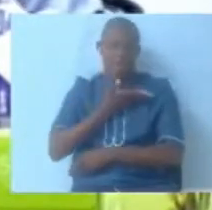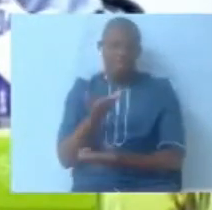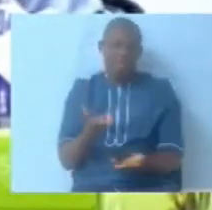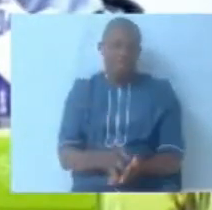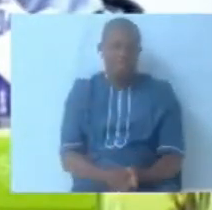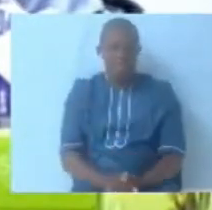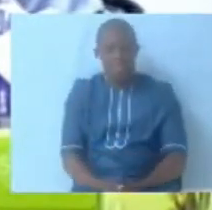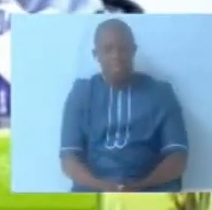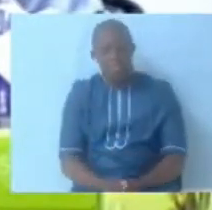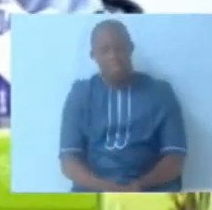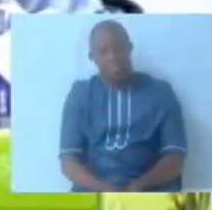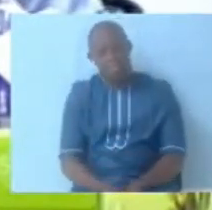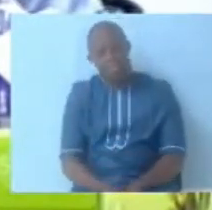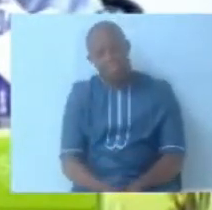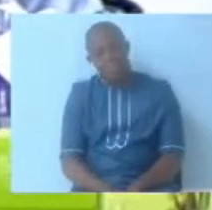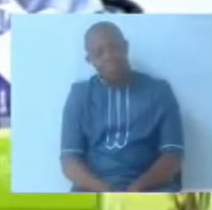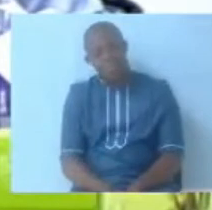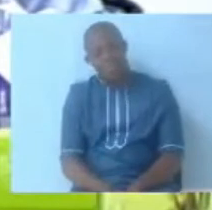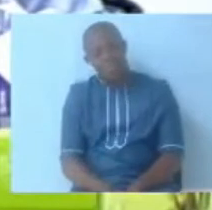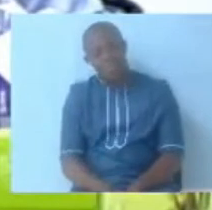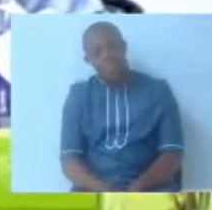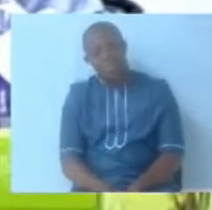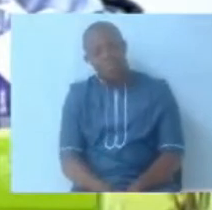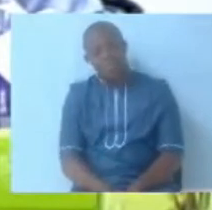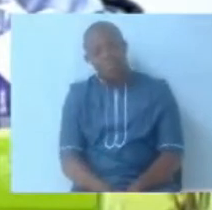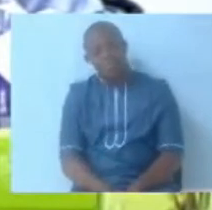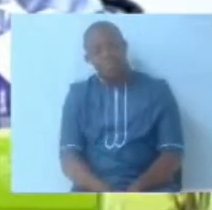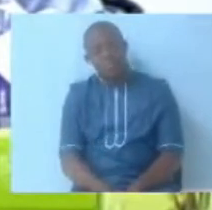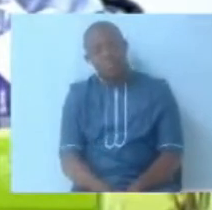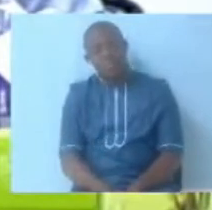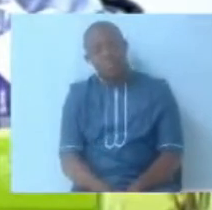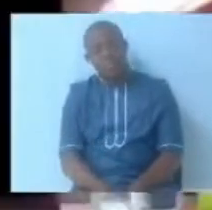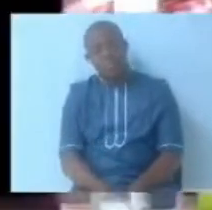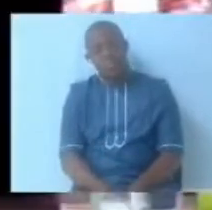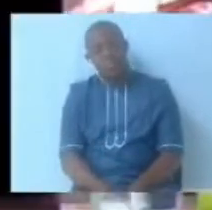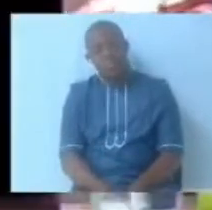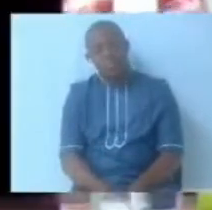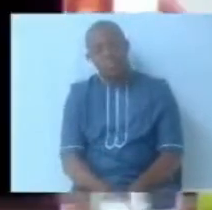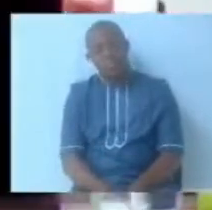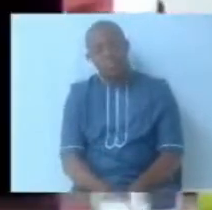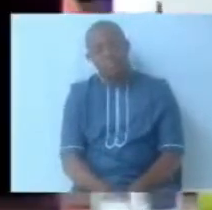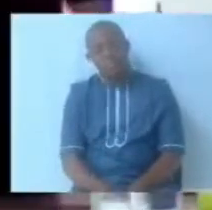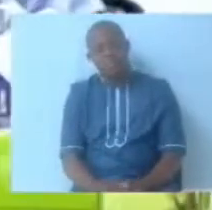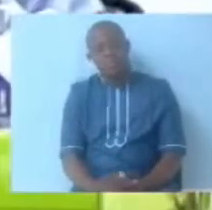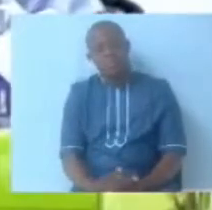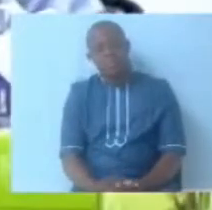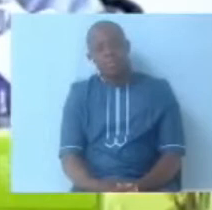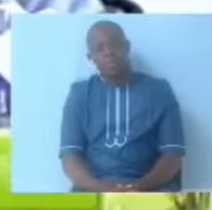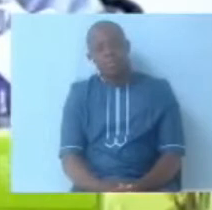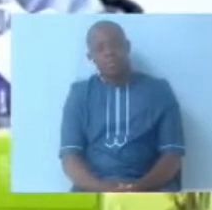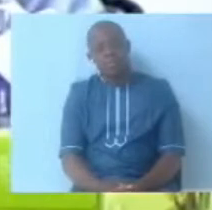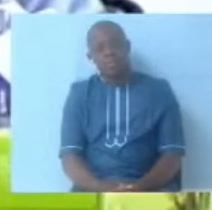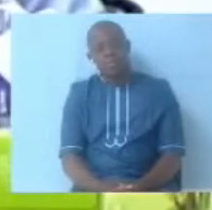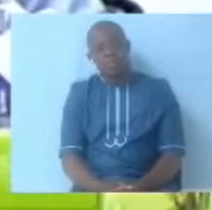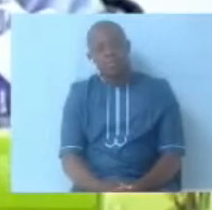buko ñing asi balanno le wo decreto la wala ka ke bay barbitum wayri en anata findi